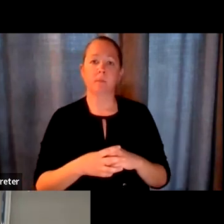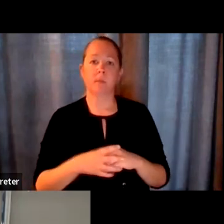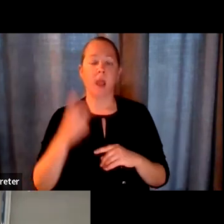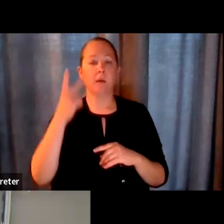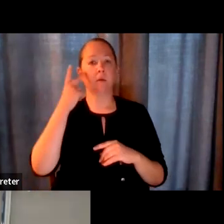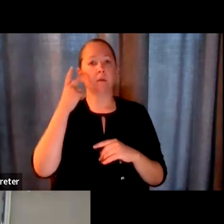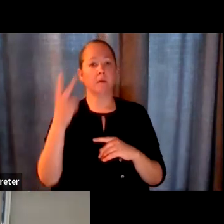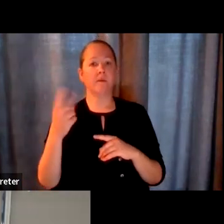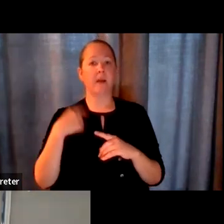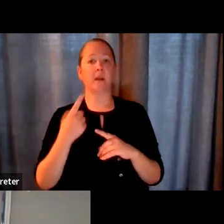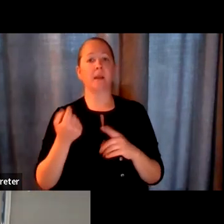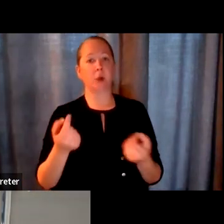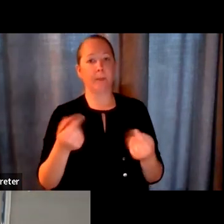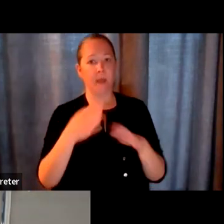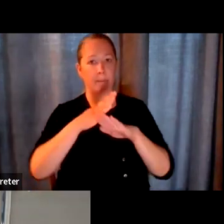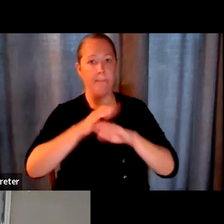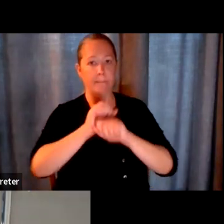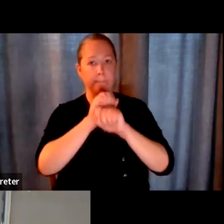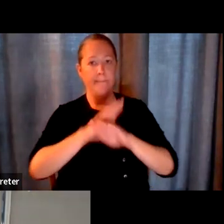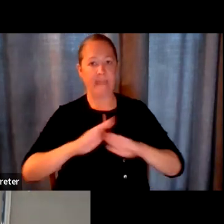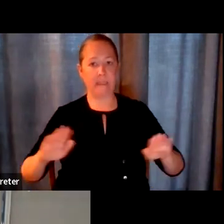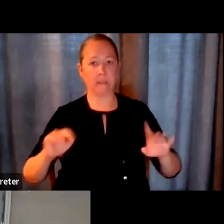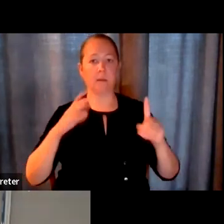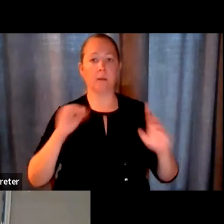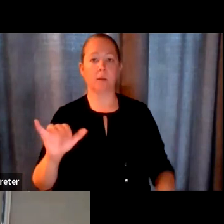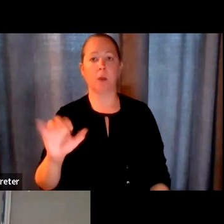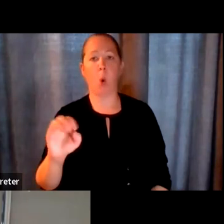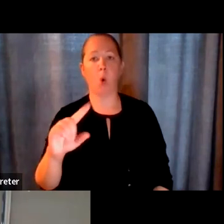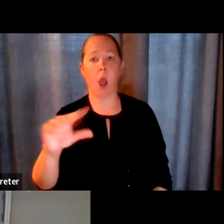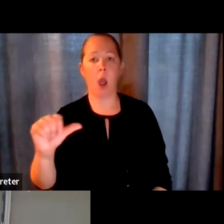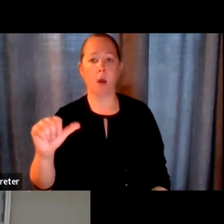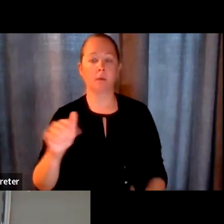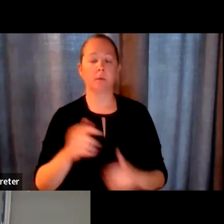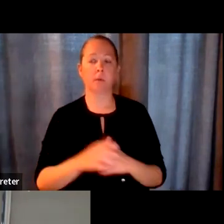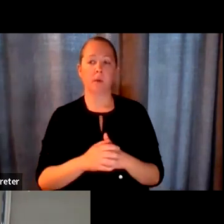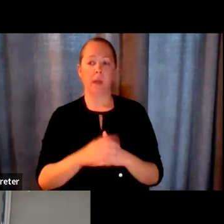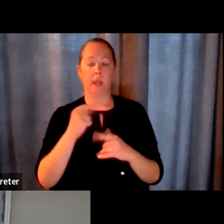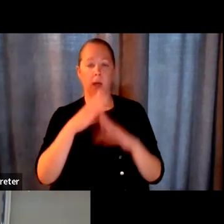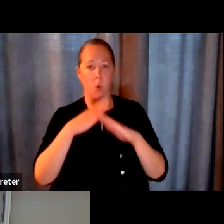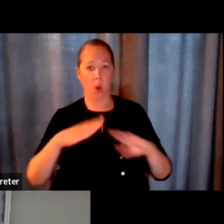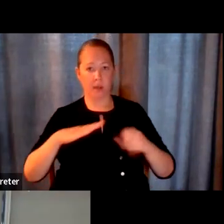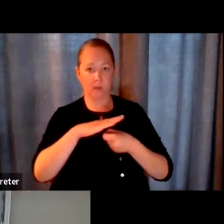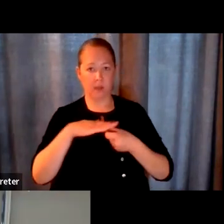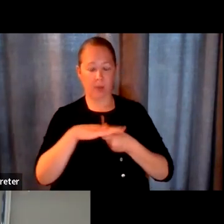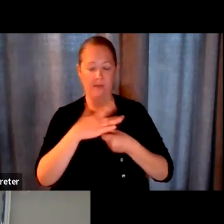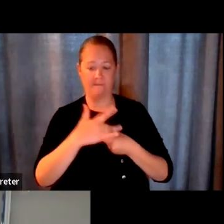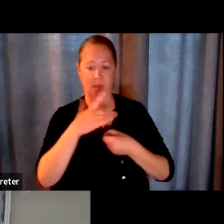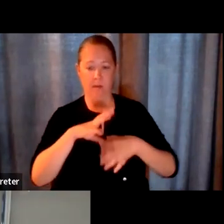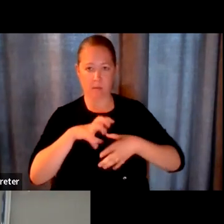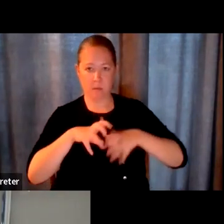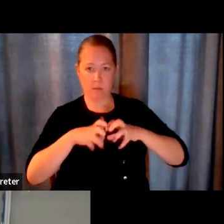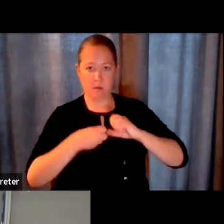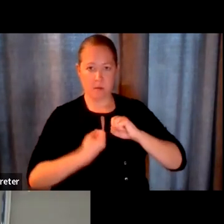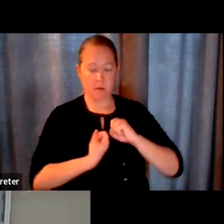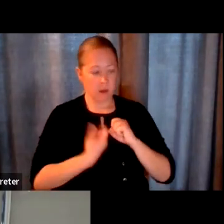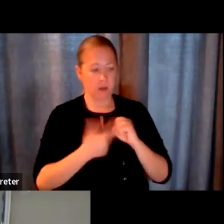in yoga, actually, talking about taking care of ourselves, trying to, in a quiet space. I'm feeling pretty devastated, in this moment